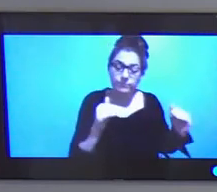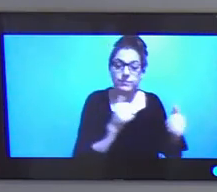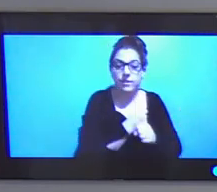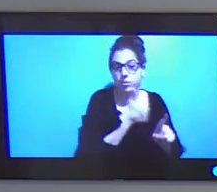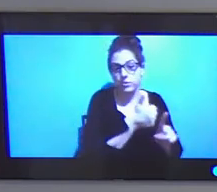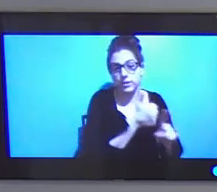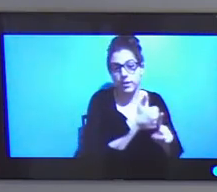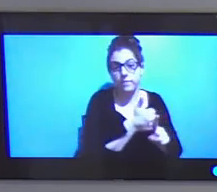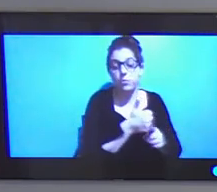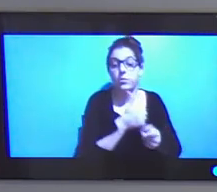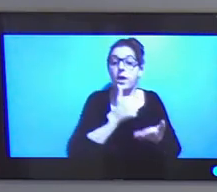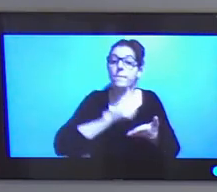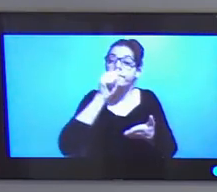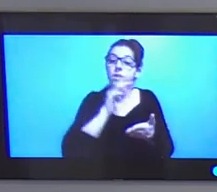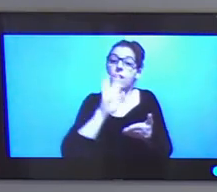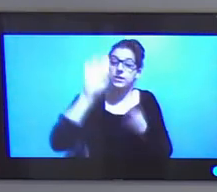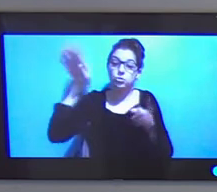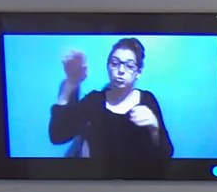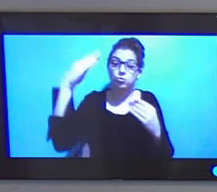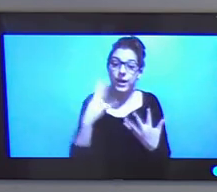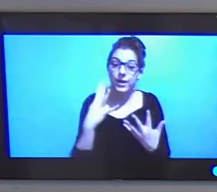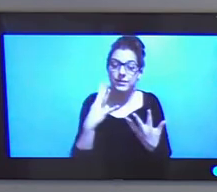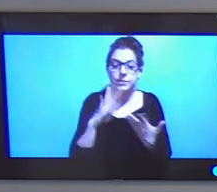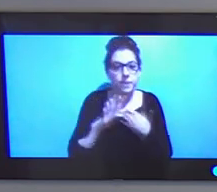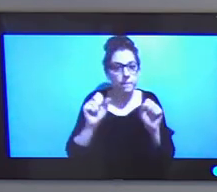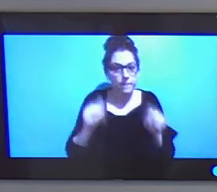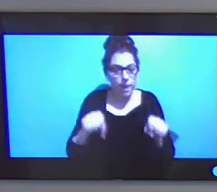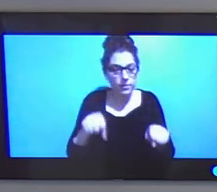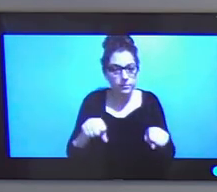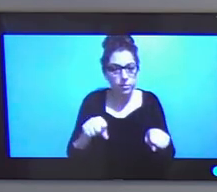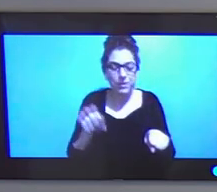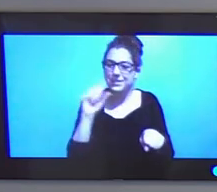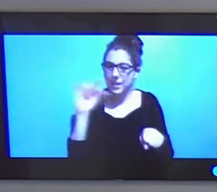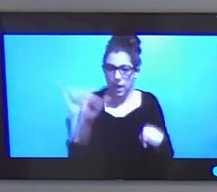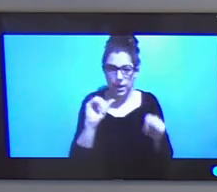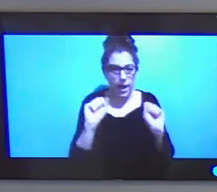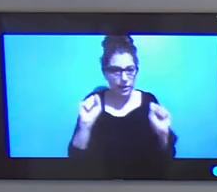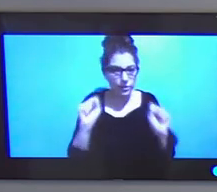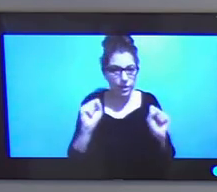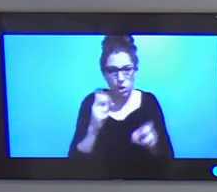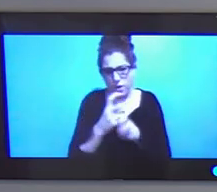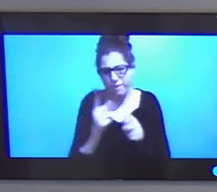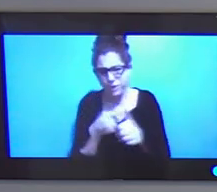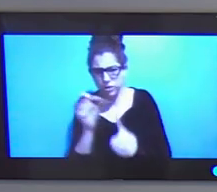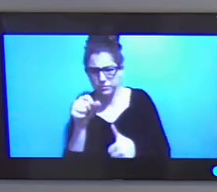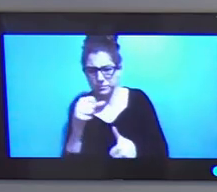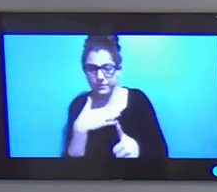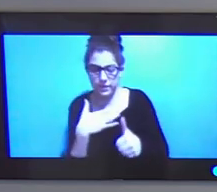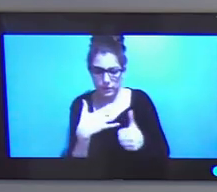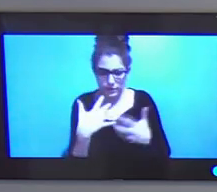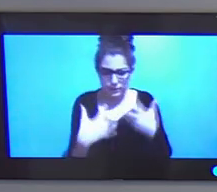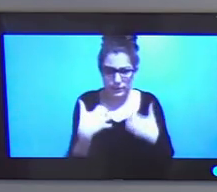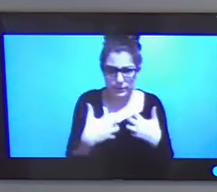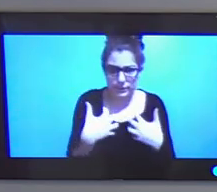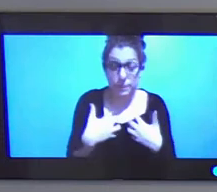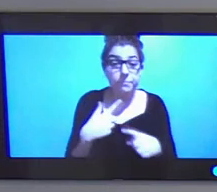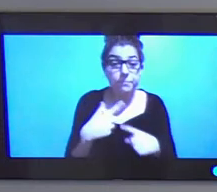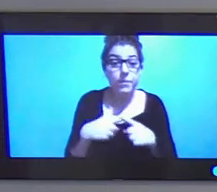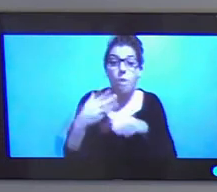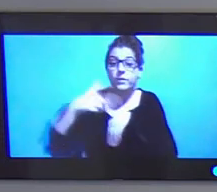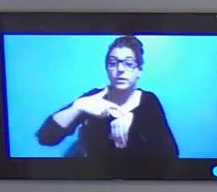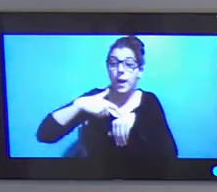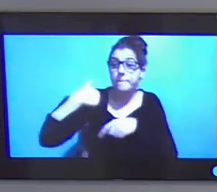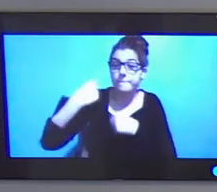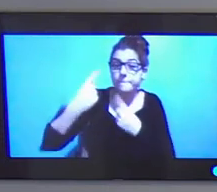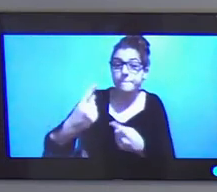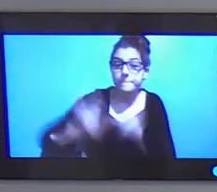help of God's grace, right, this becomes possible. It's like exercising. It's hard at first, get a little winded. But over time, right, over